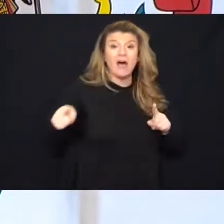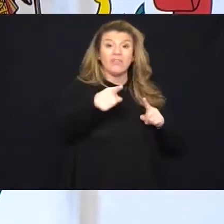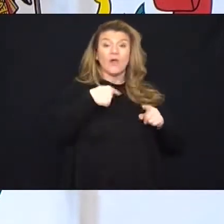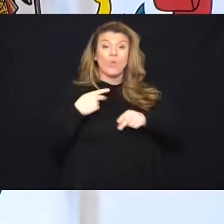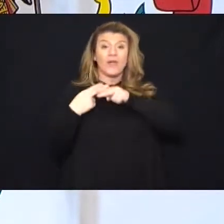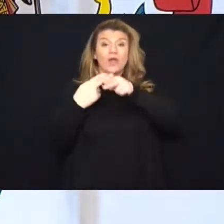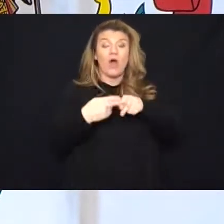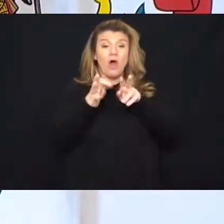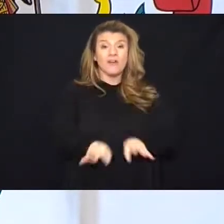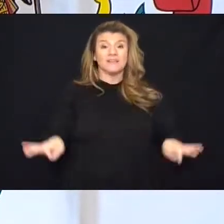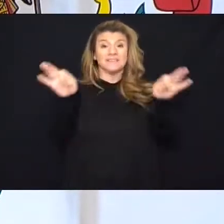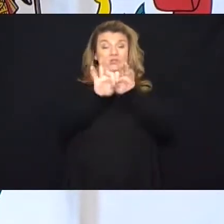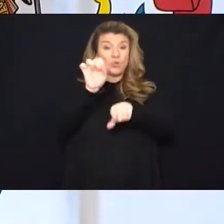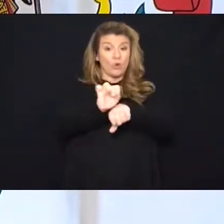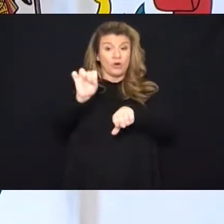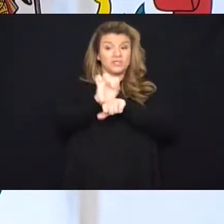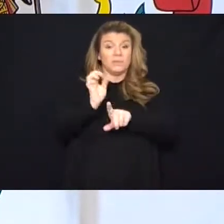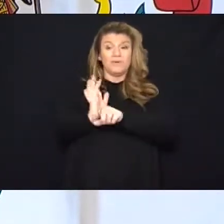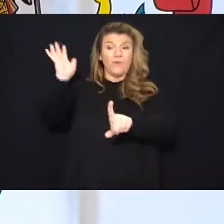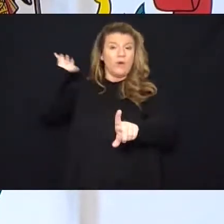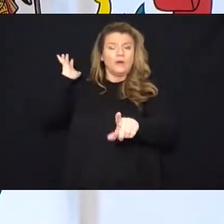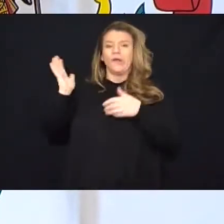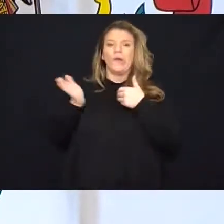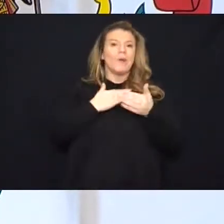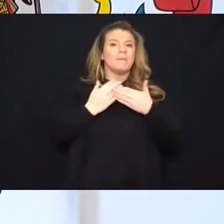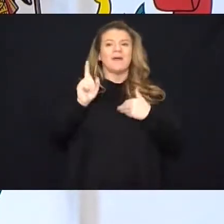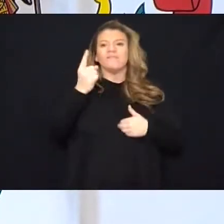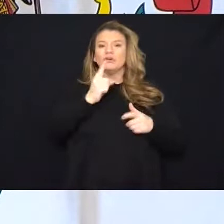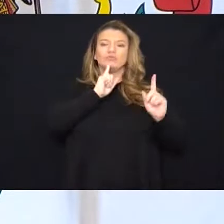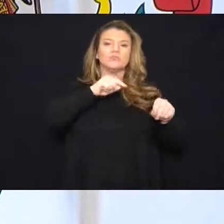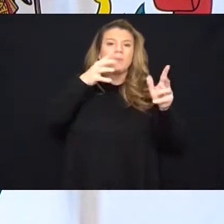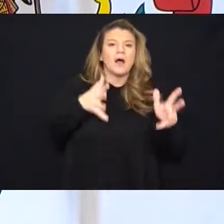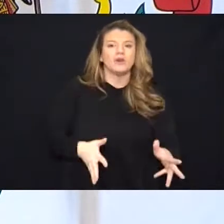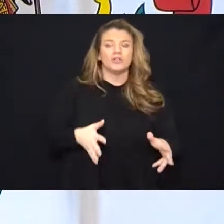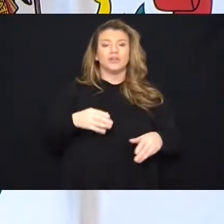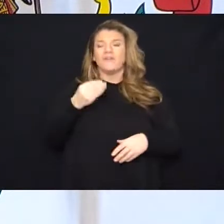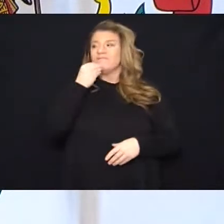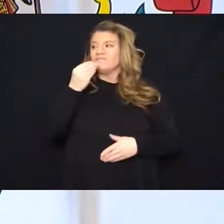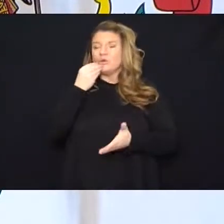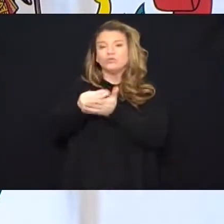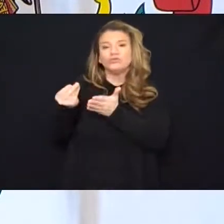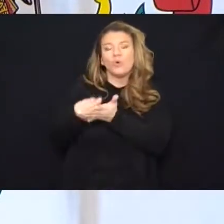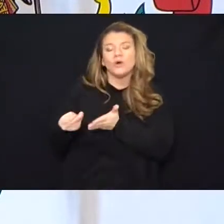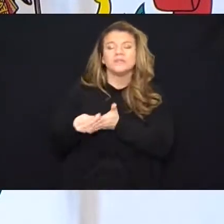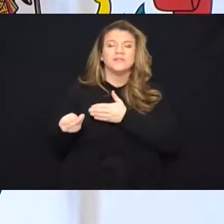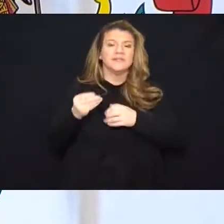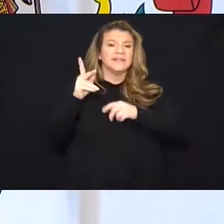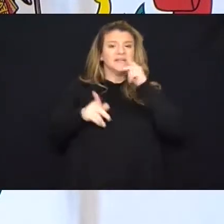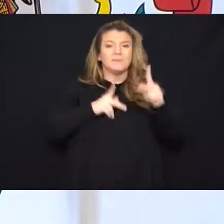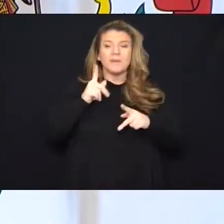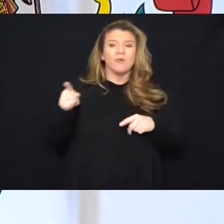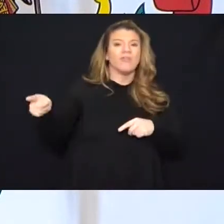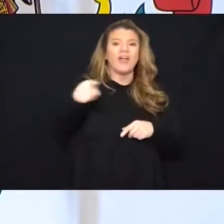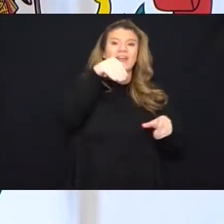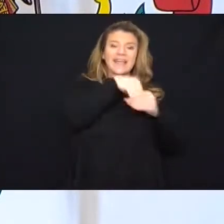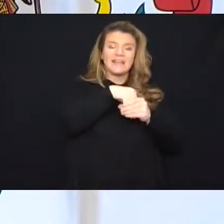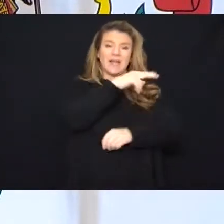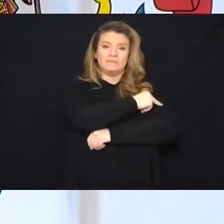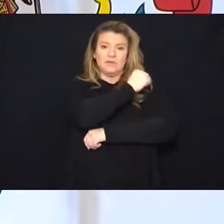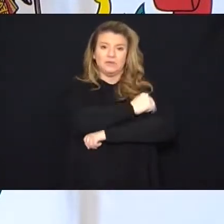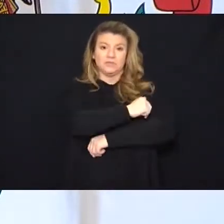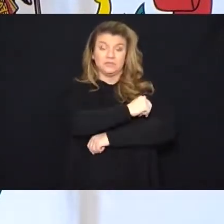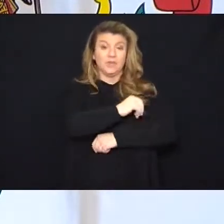essential workers before, whether they be first responders or they be people at the grocery stores or they be people all in our hospitals, we